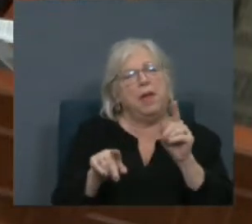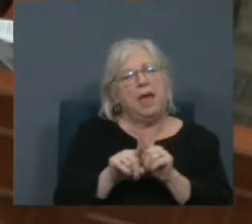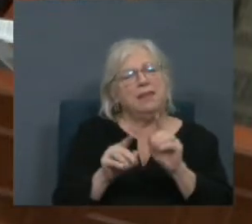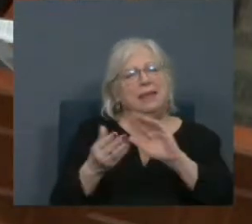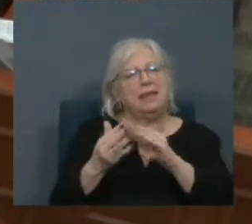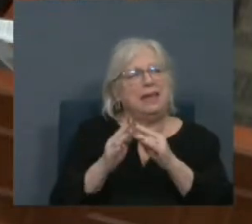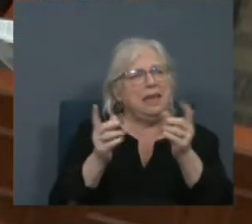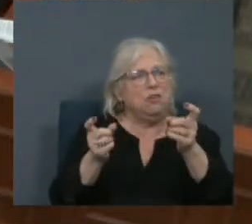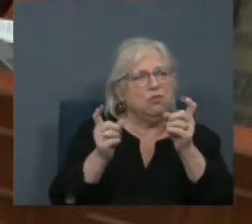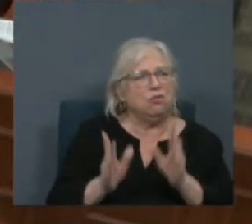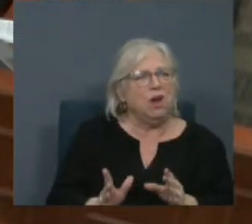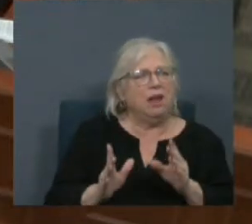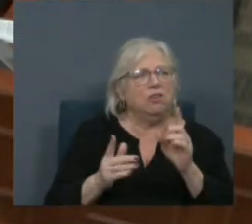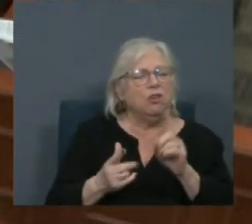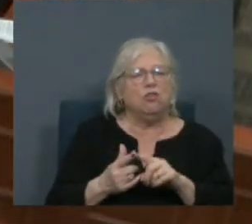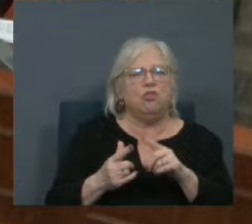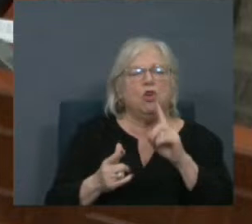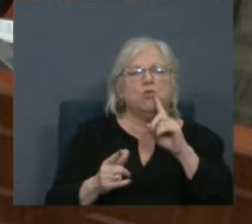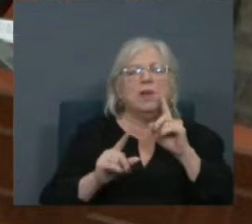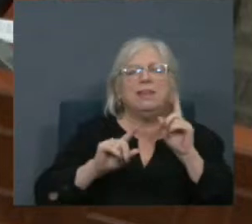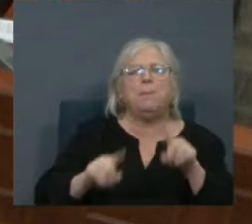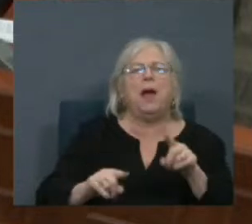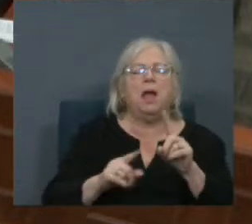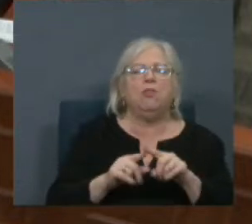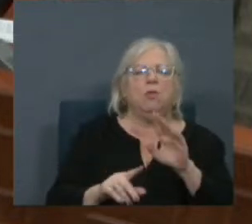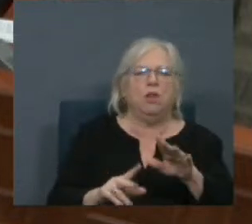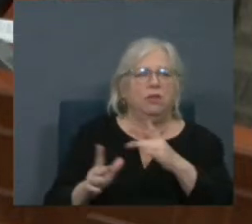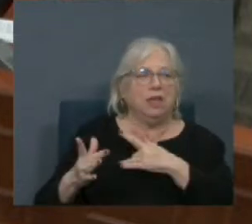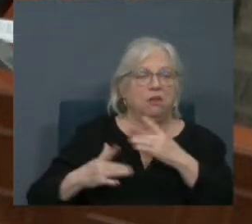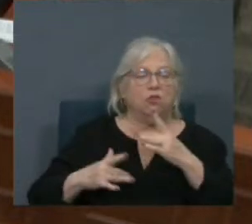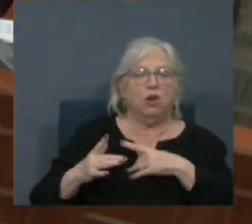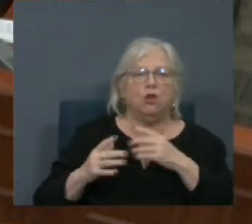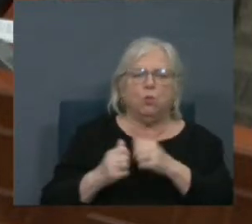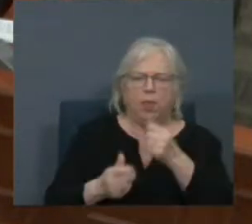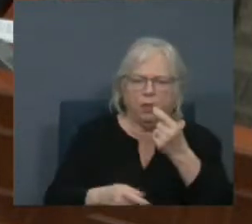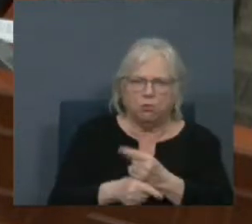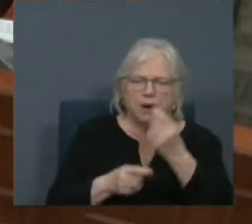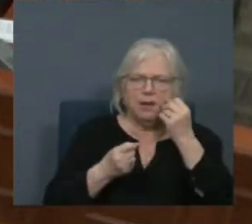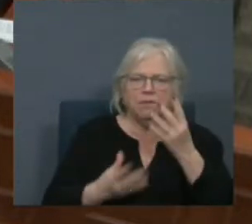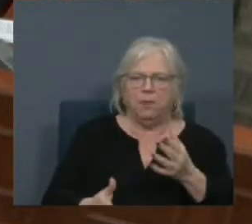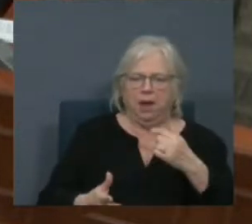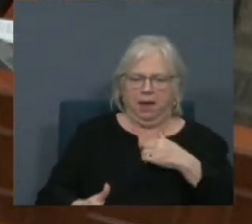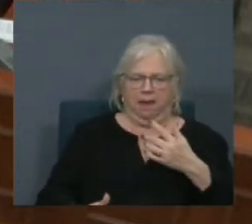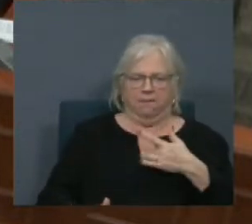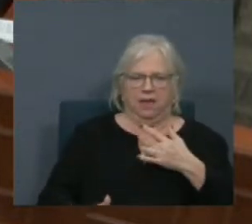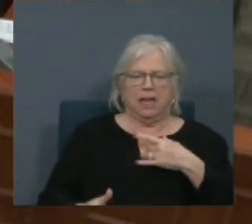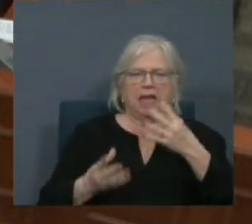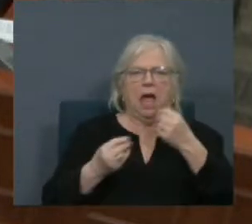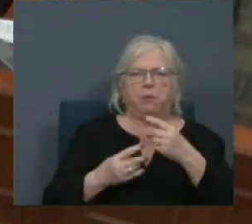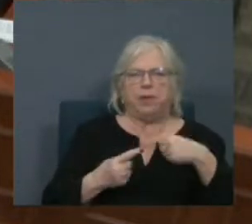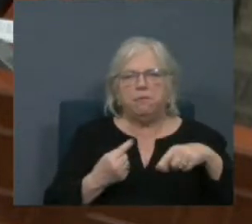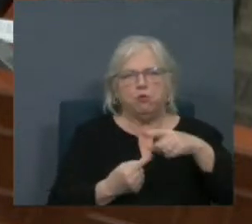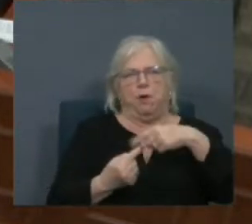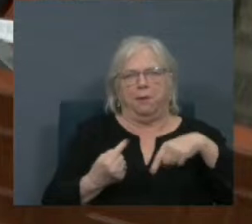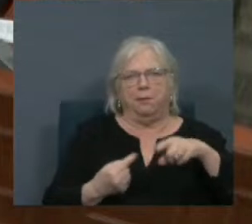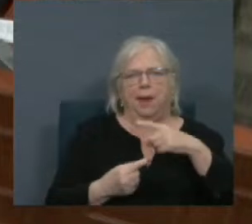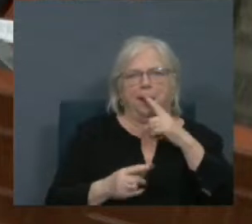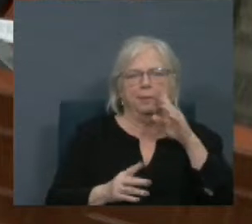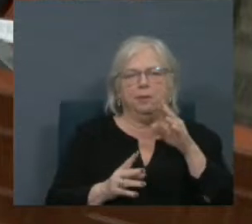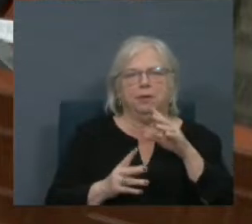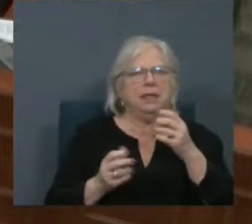city director to respond to those concerns with correct information. I feel like I was given the runaround several